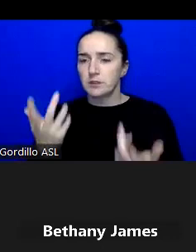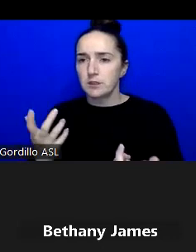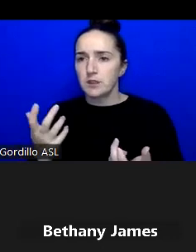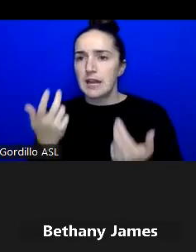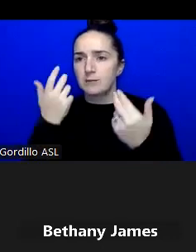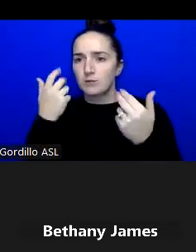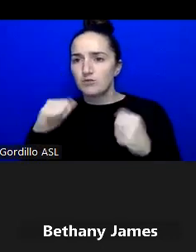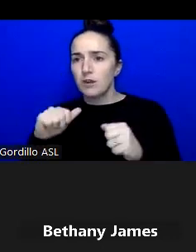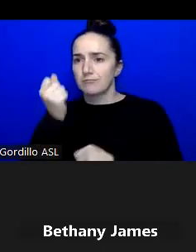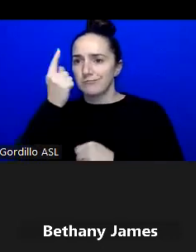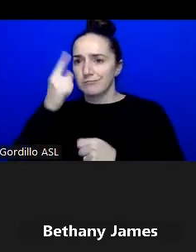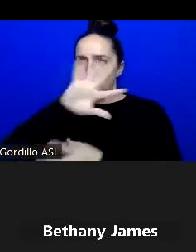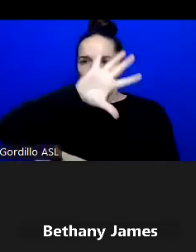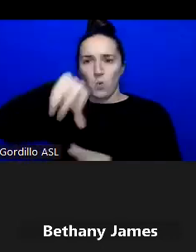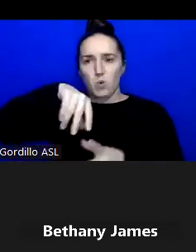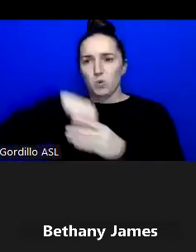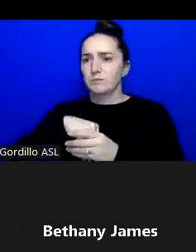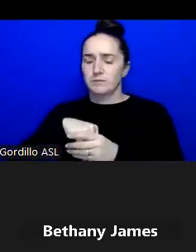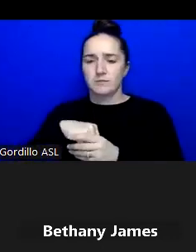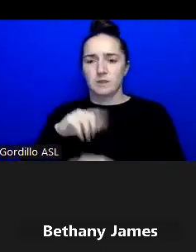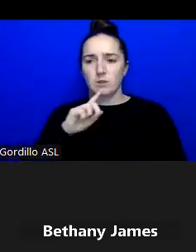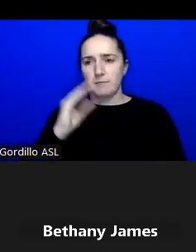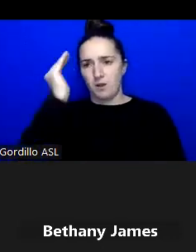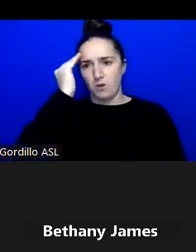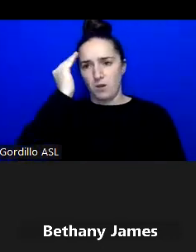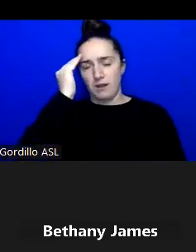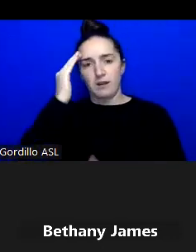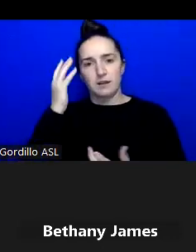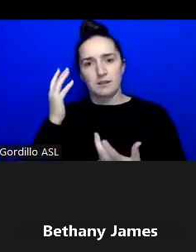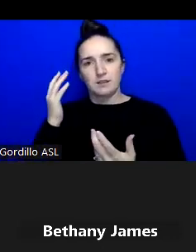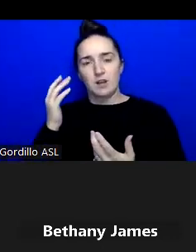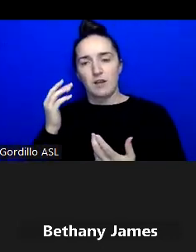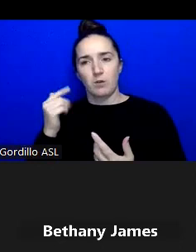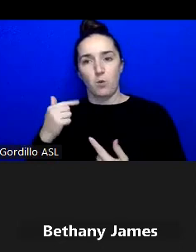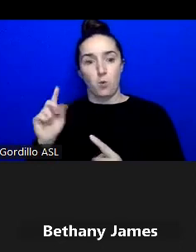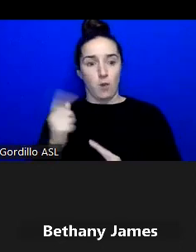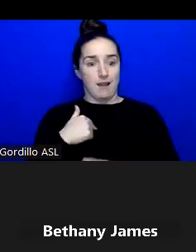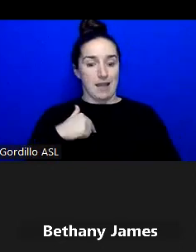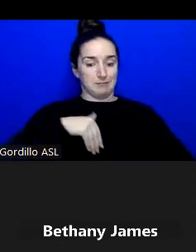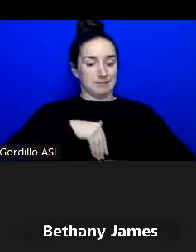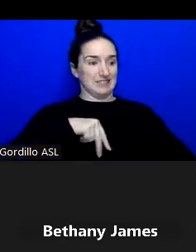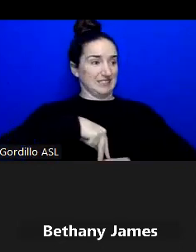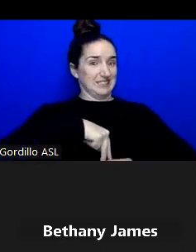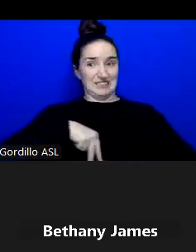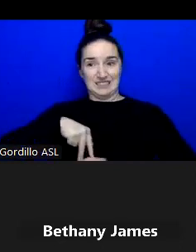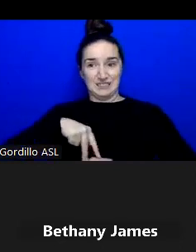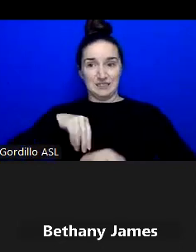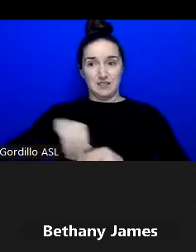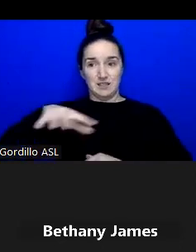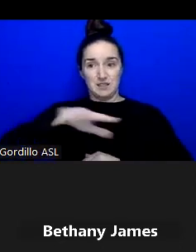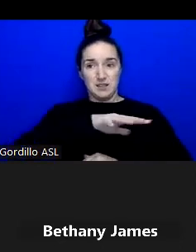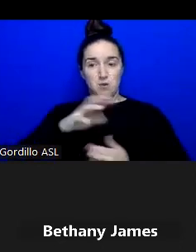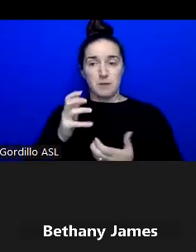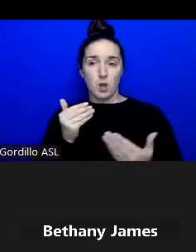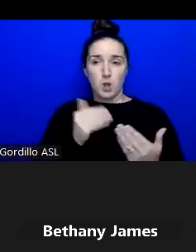in the gaps. I'm being cognizant of, where I'm at in all these different spaces so that I can try and put myself closer to a sound